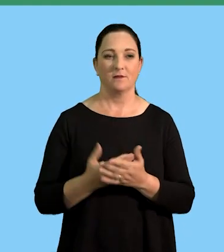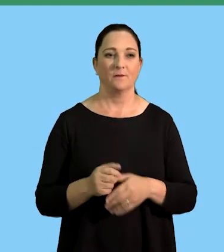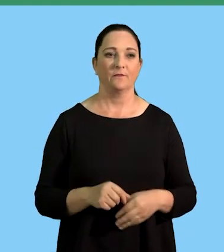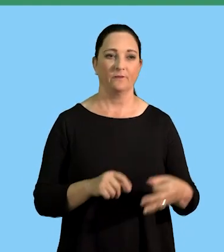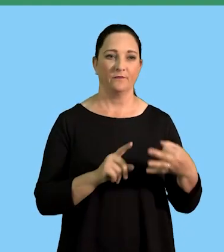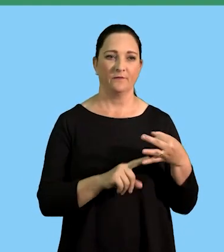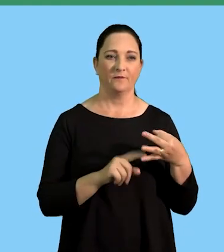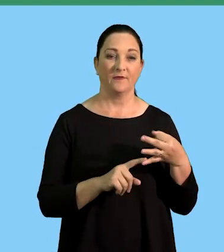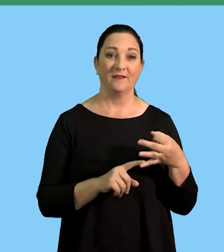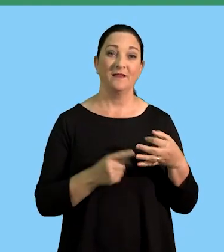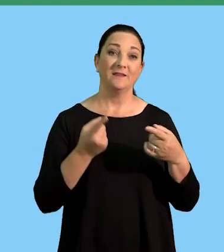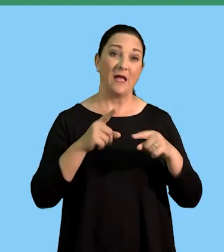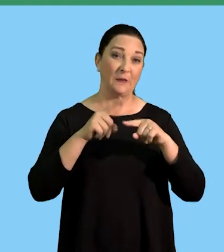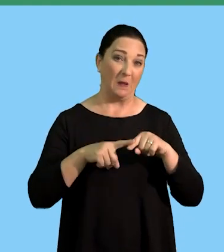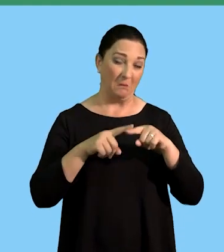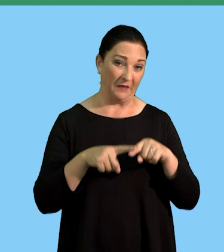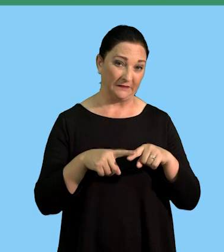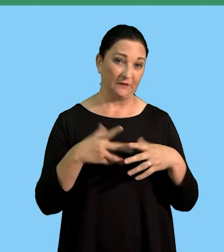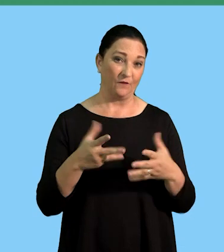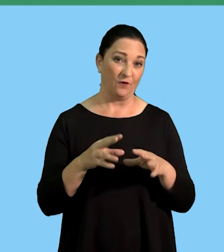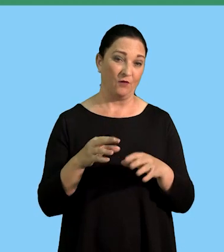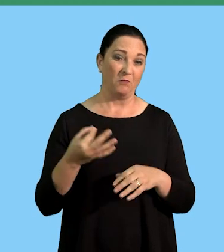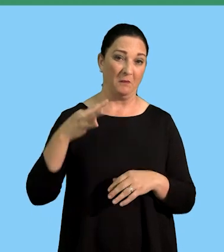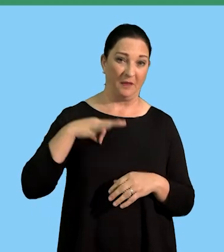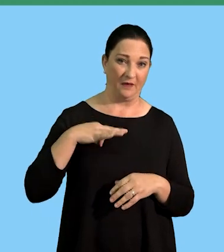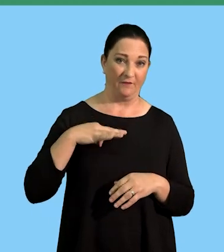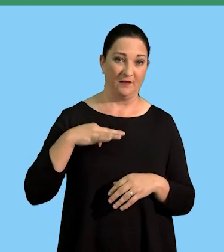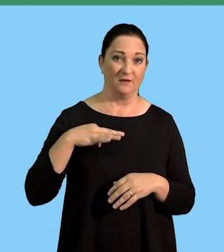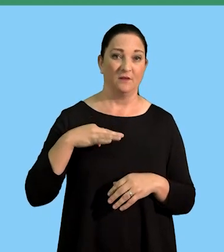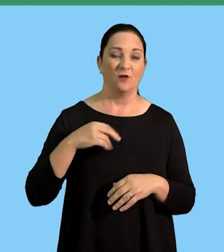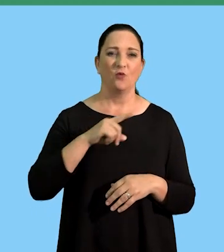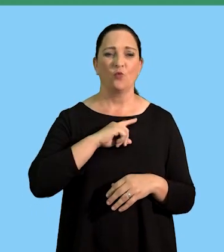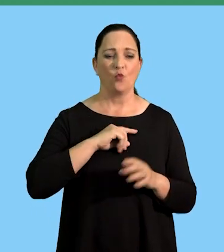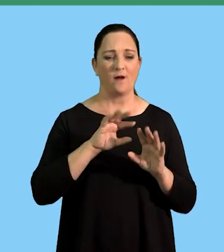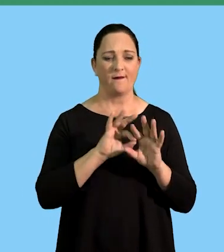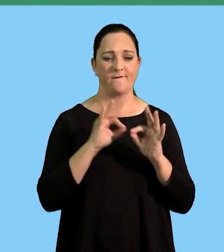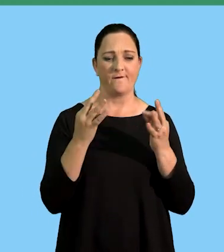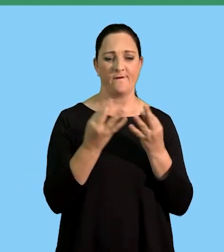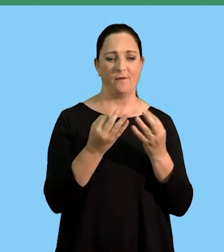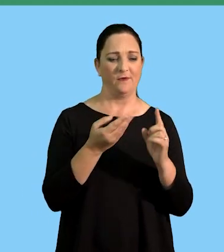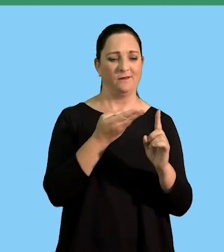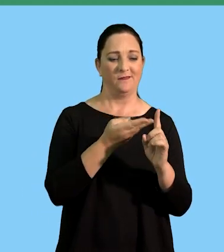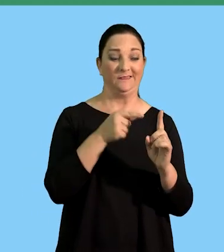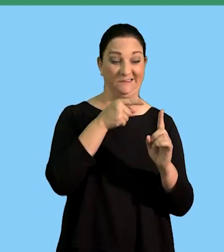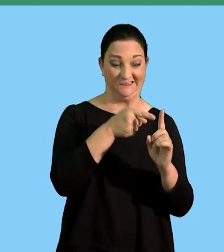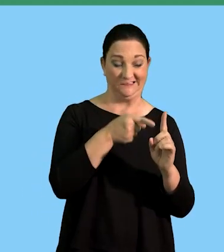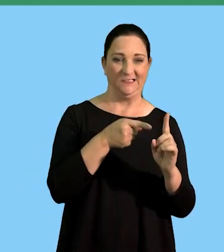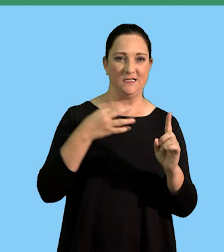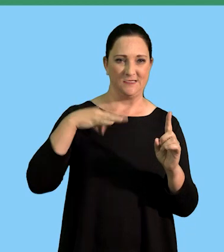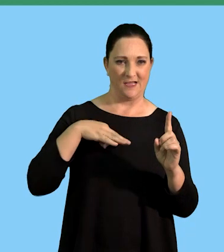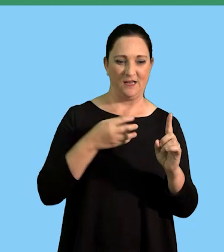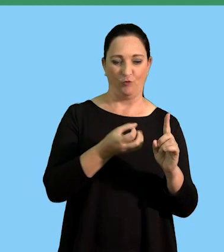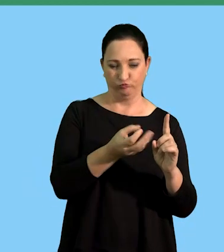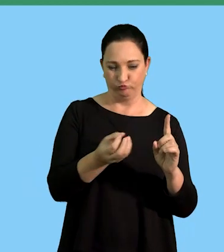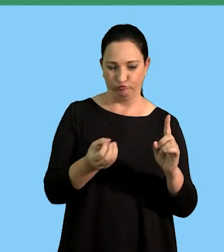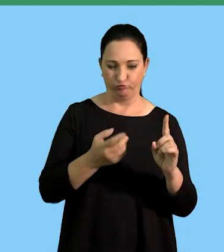Then dependence benefits, this now is to say dependents may apply for these benefits if the breadwinner who has been